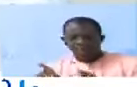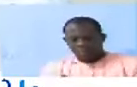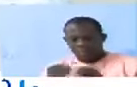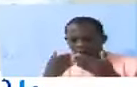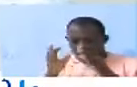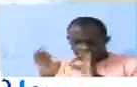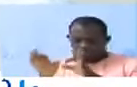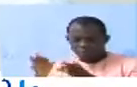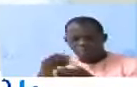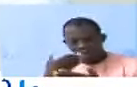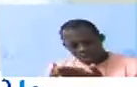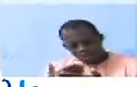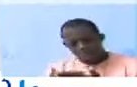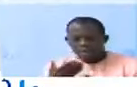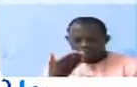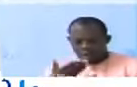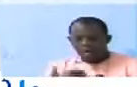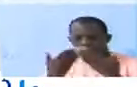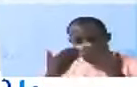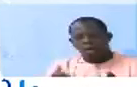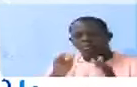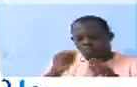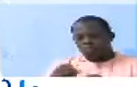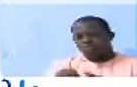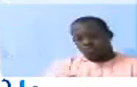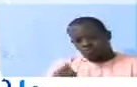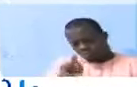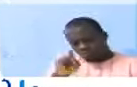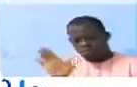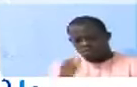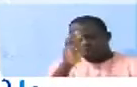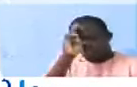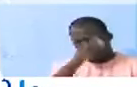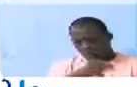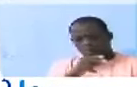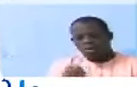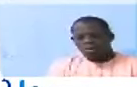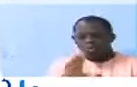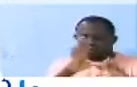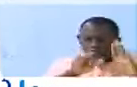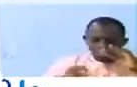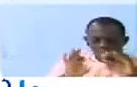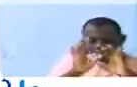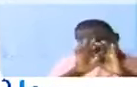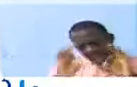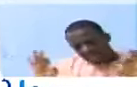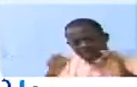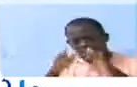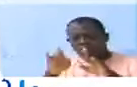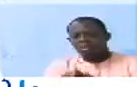home. Try and talk to her nicely and take her along with you and go home.